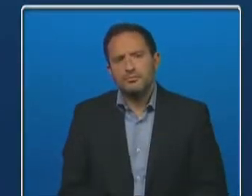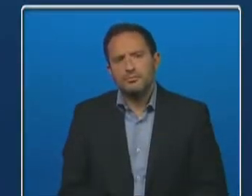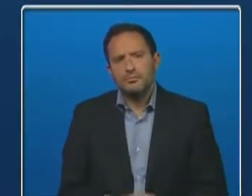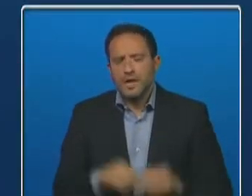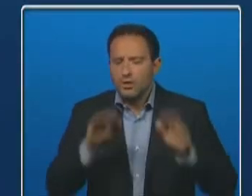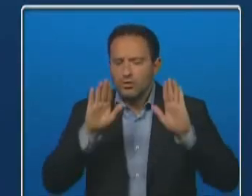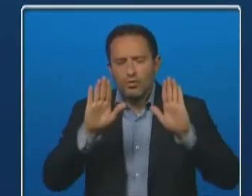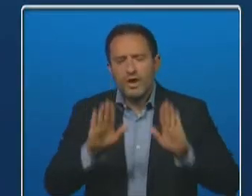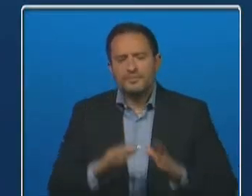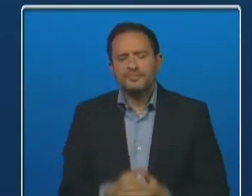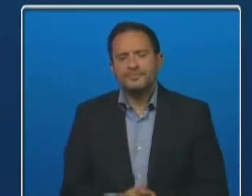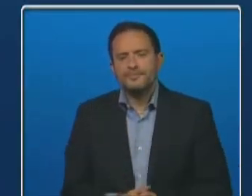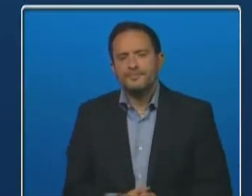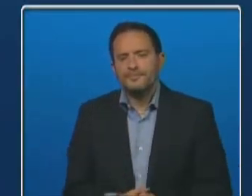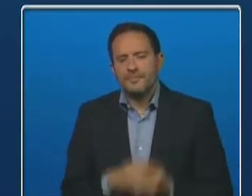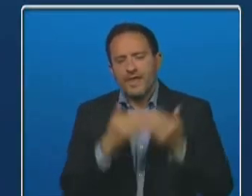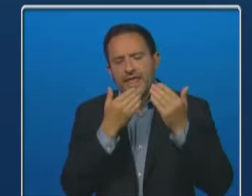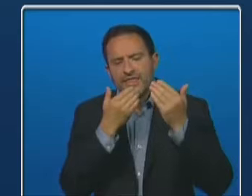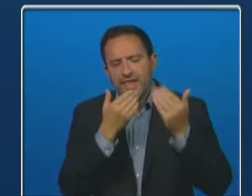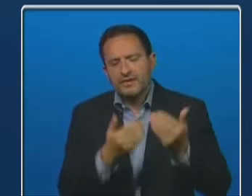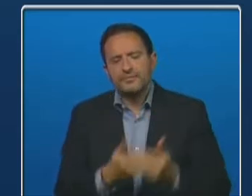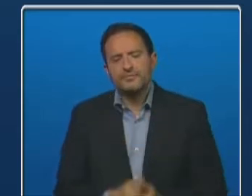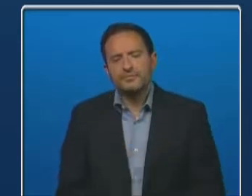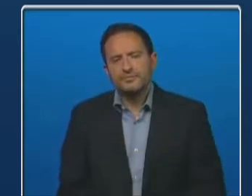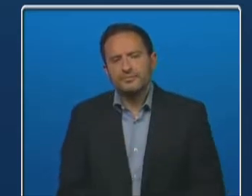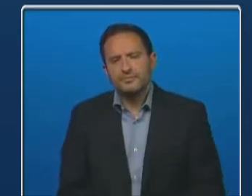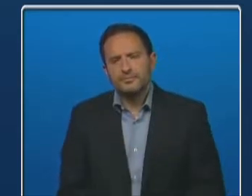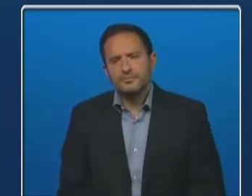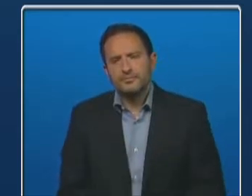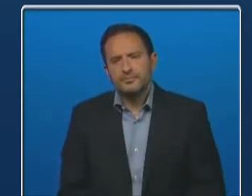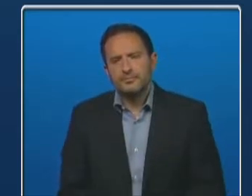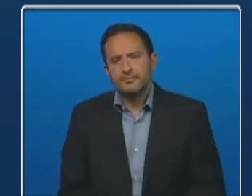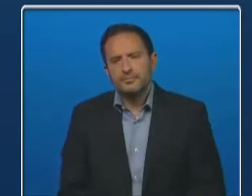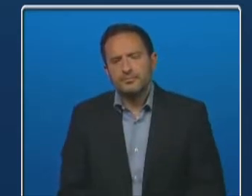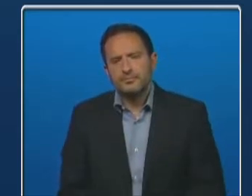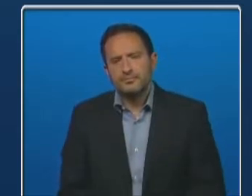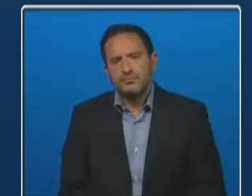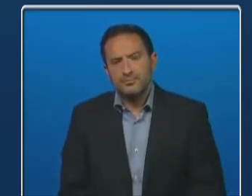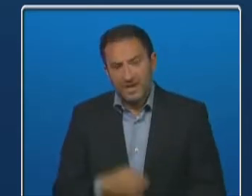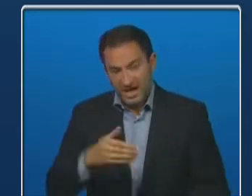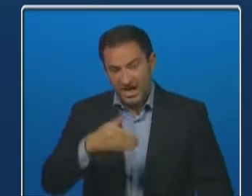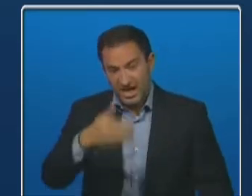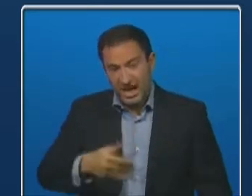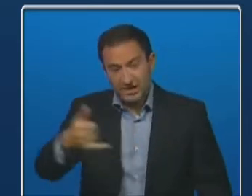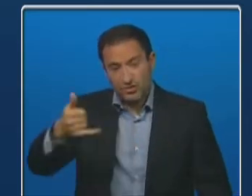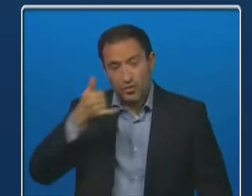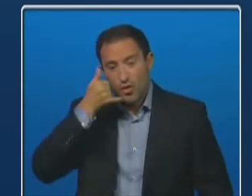Great. Thanks for that line of questioning. Operator, do we have our next caller?